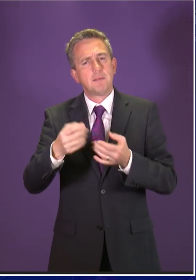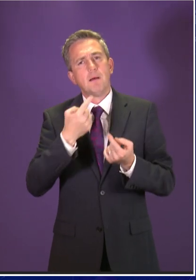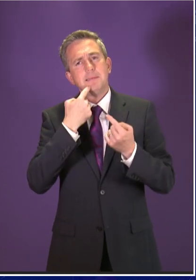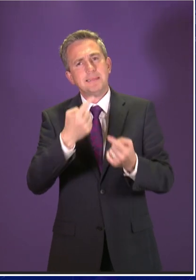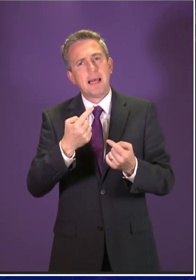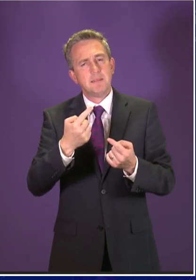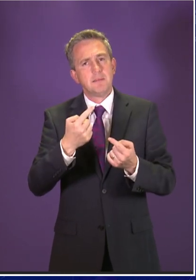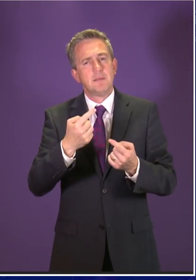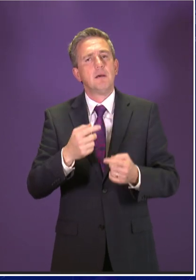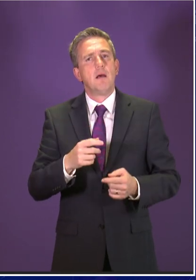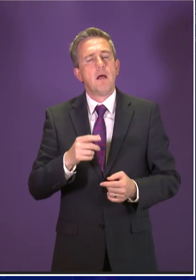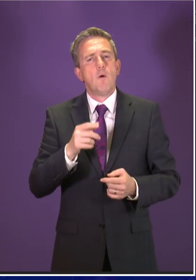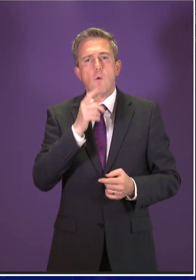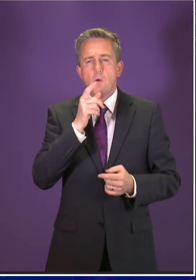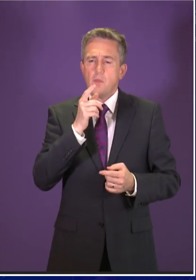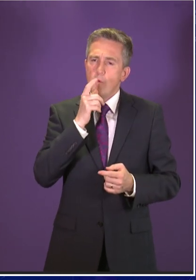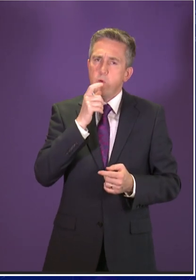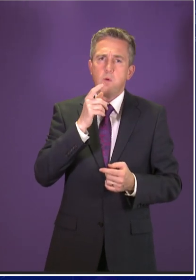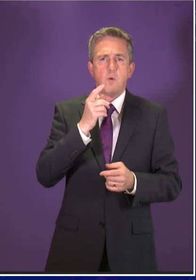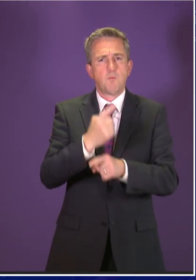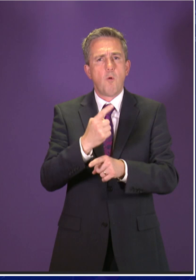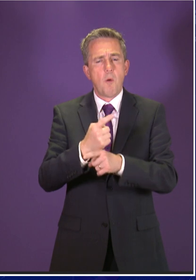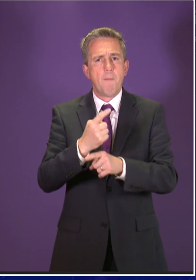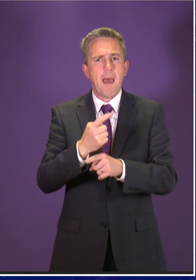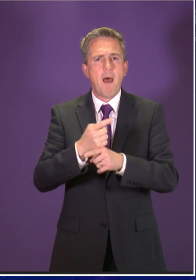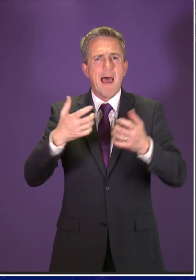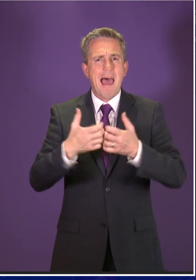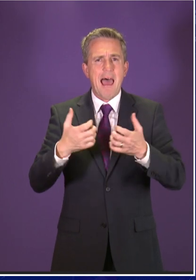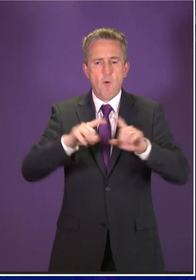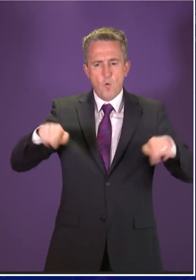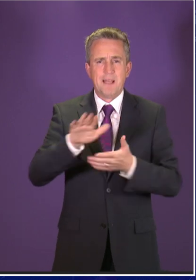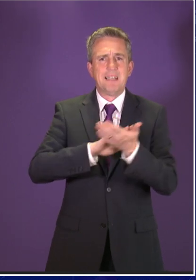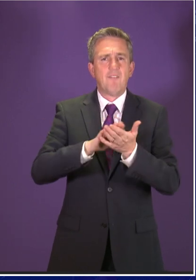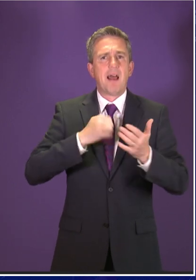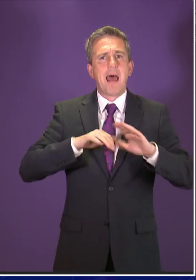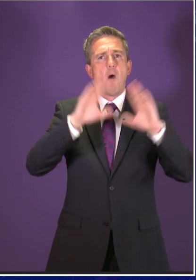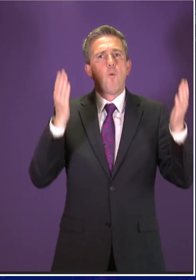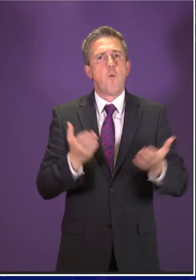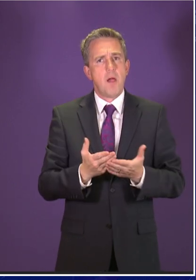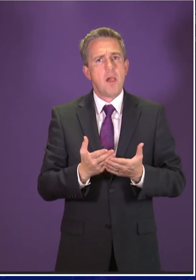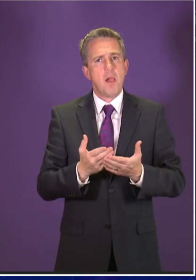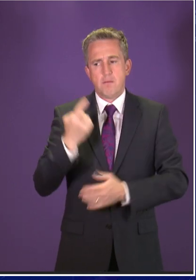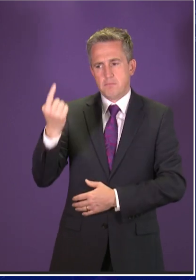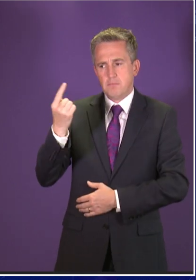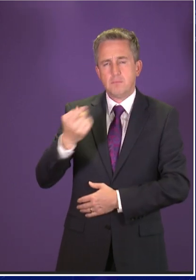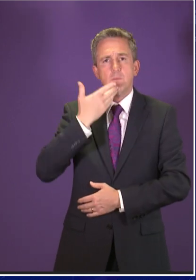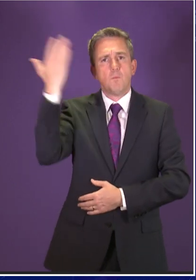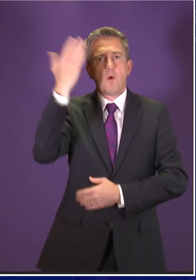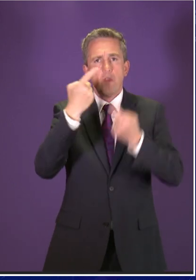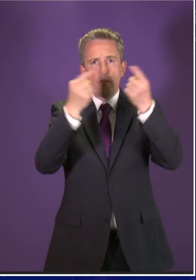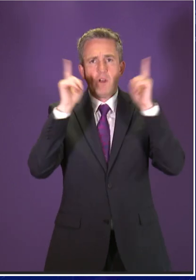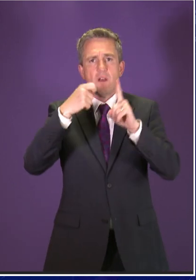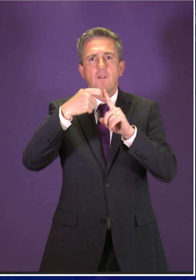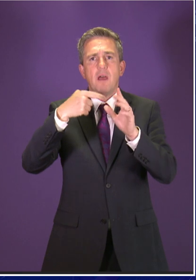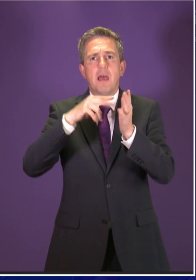that remains addicted to defining itself by a rather narrow set of measurements. Speaking at the University of Kansas